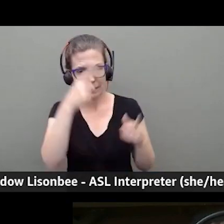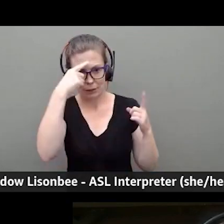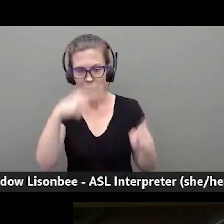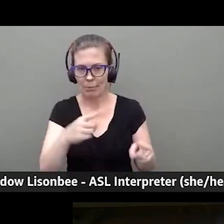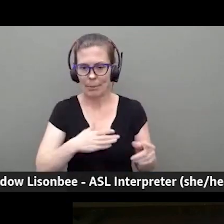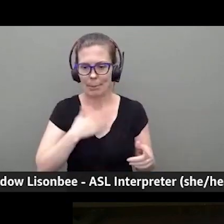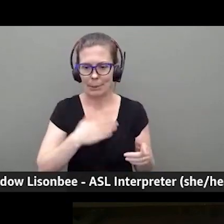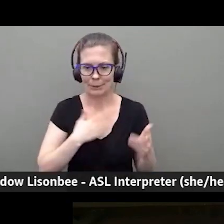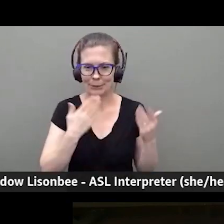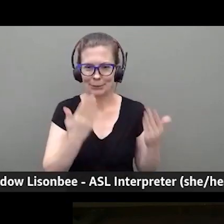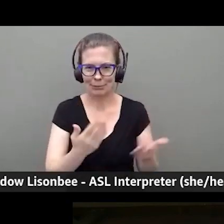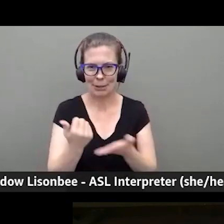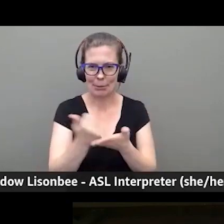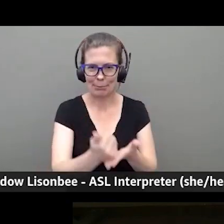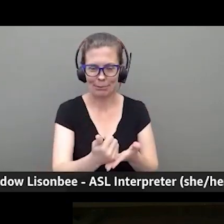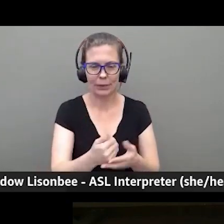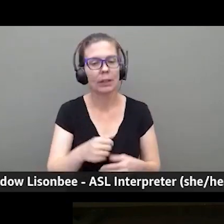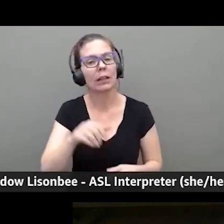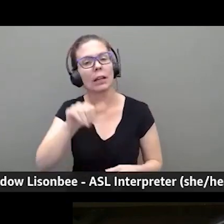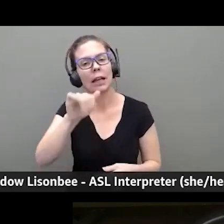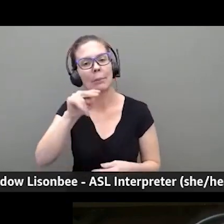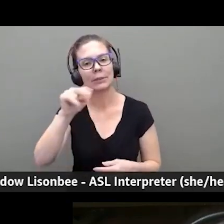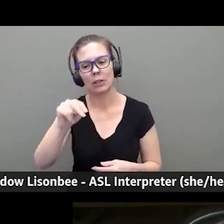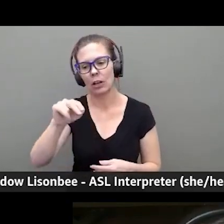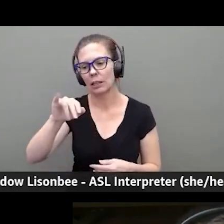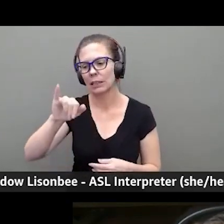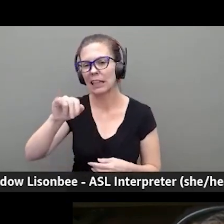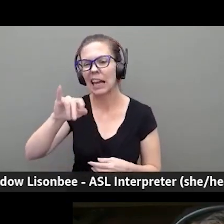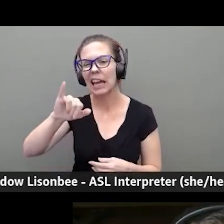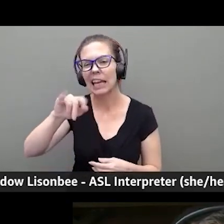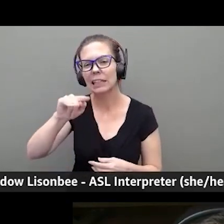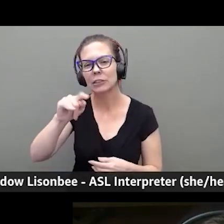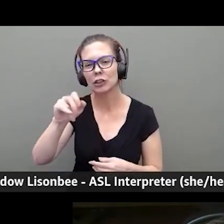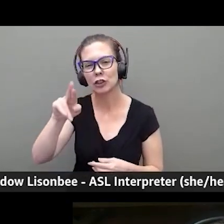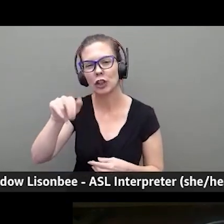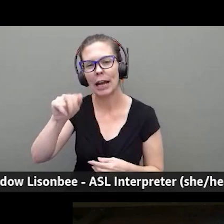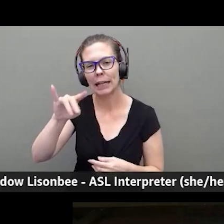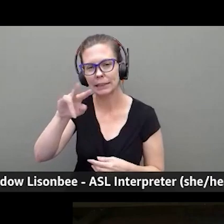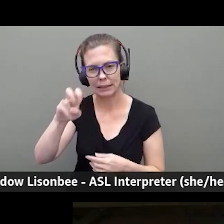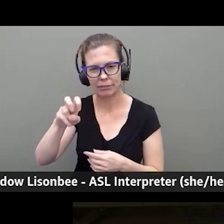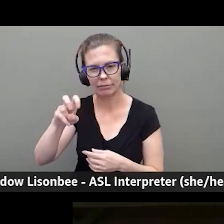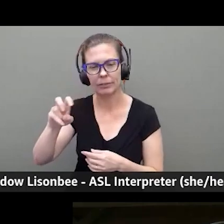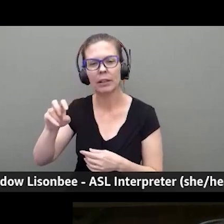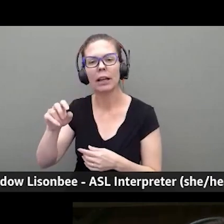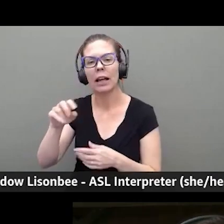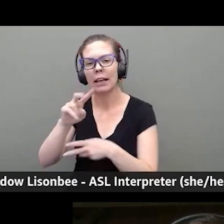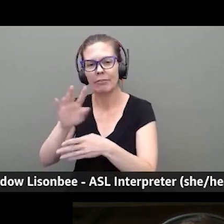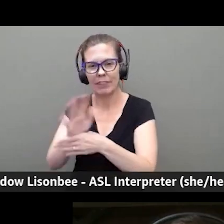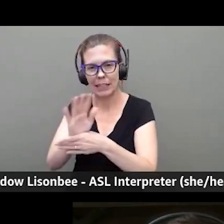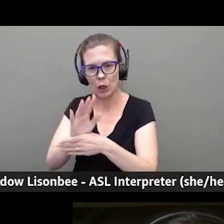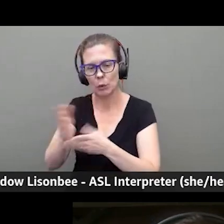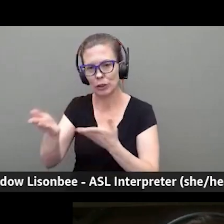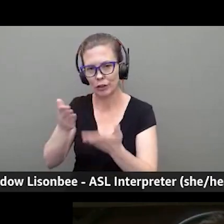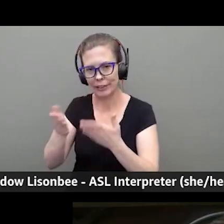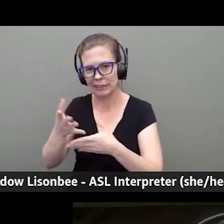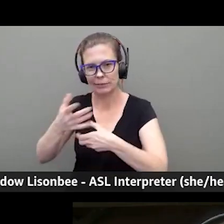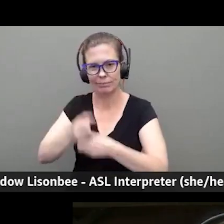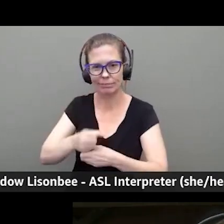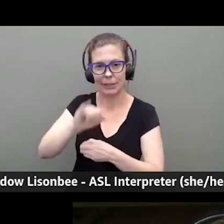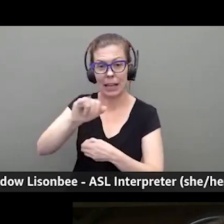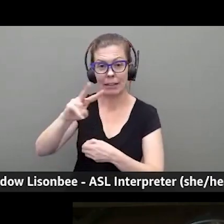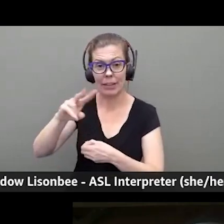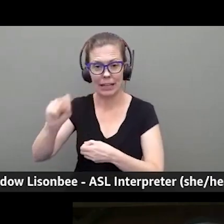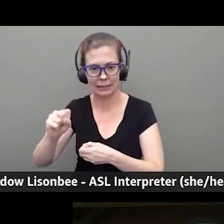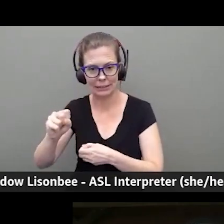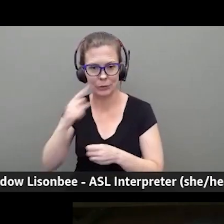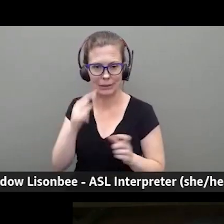glad to help out with that. Amazon Interactive Video Service, like I said, also known as IVS, as you see in